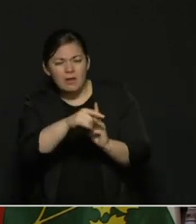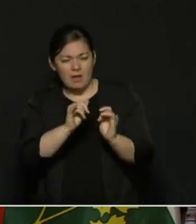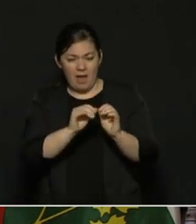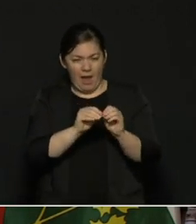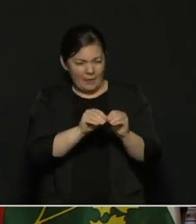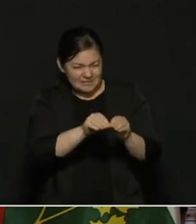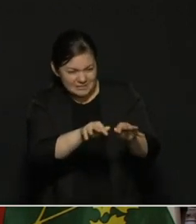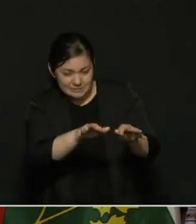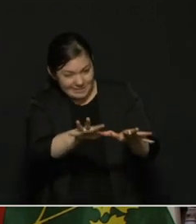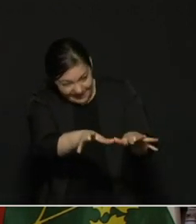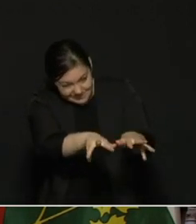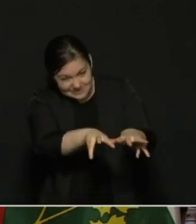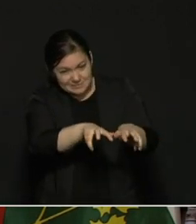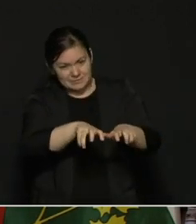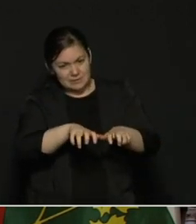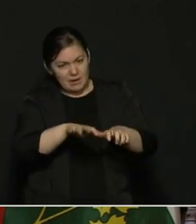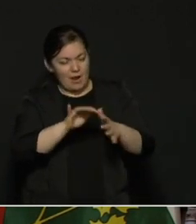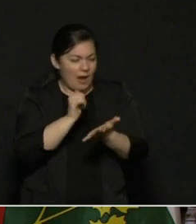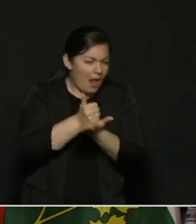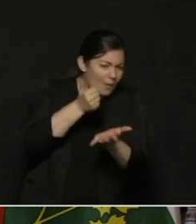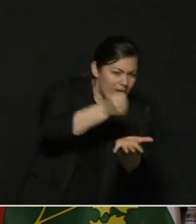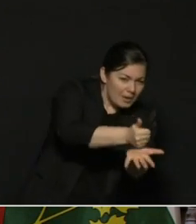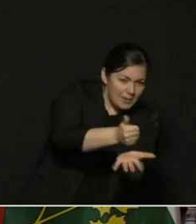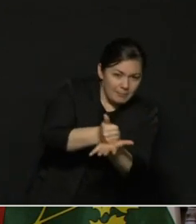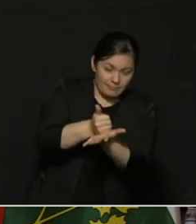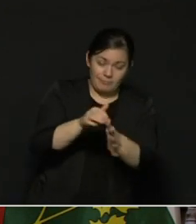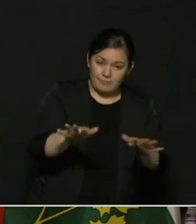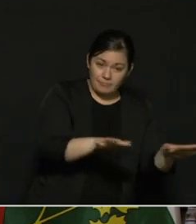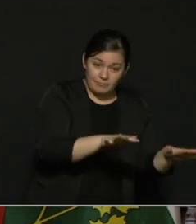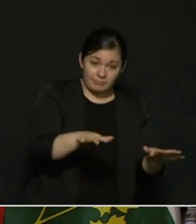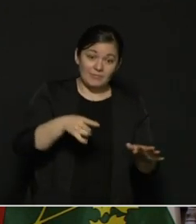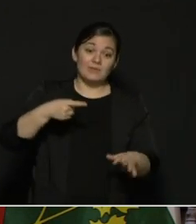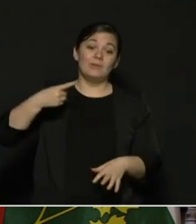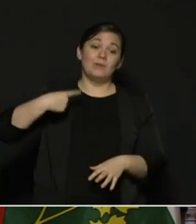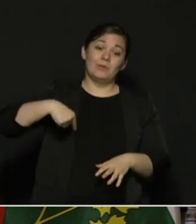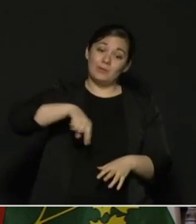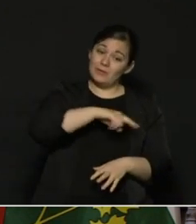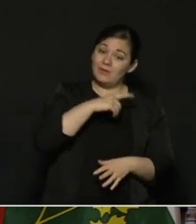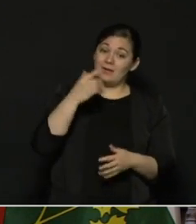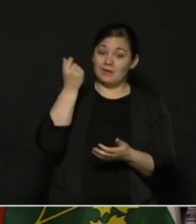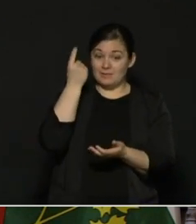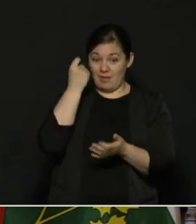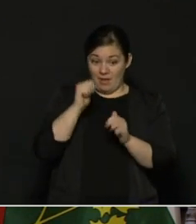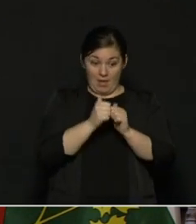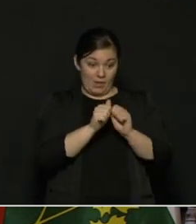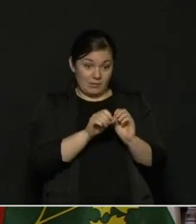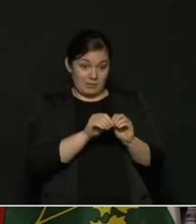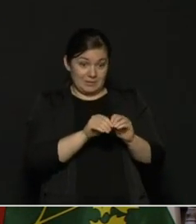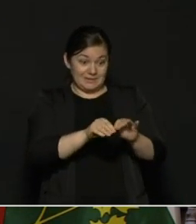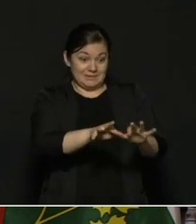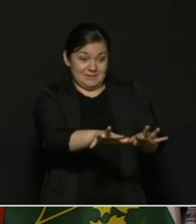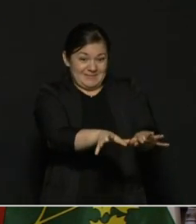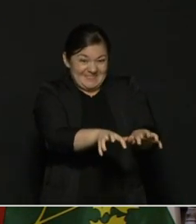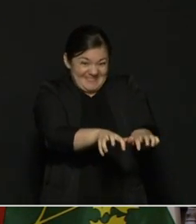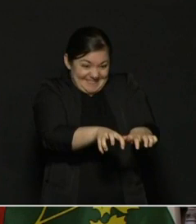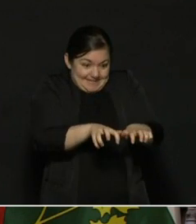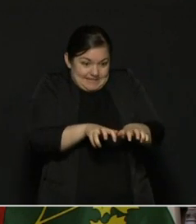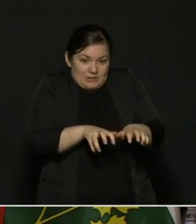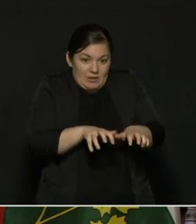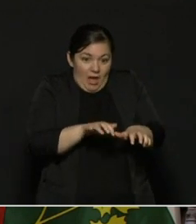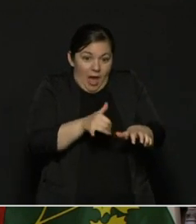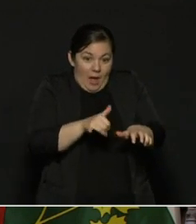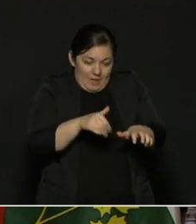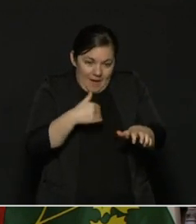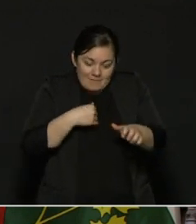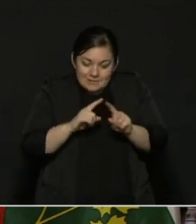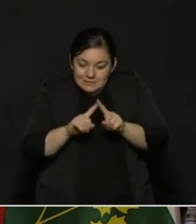might assist in that regard. So ramping up, because case containment has many components to it, and we need to look at all those, and our